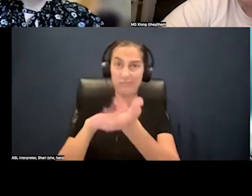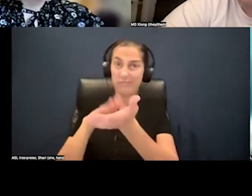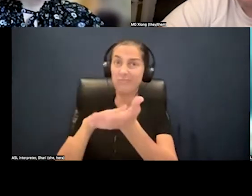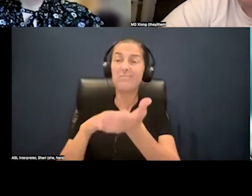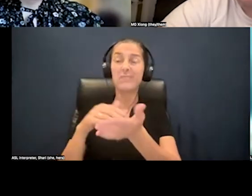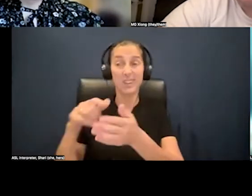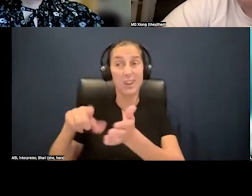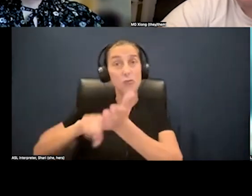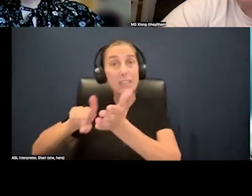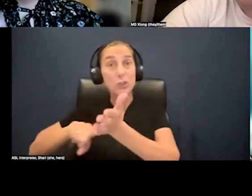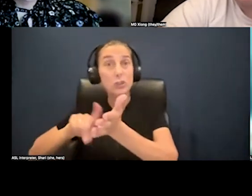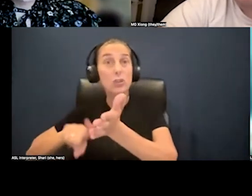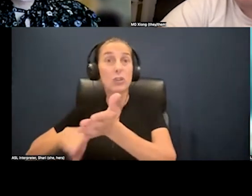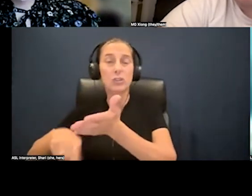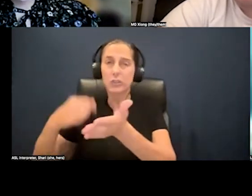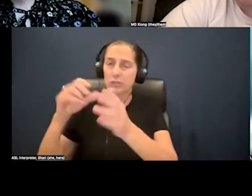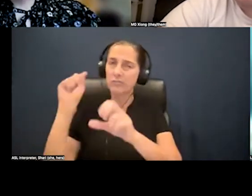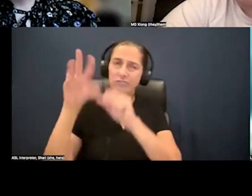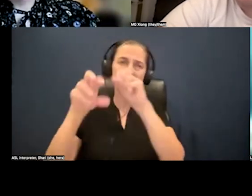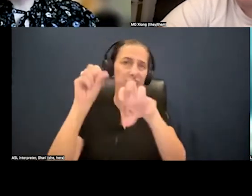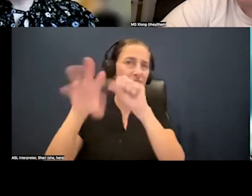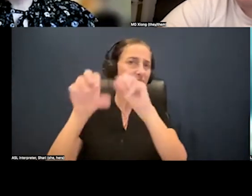for that.